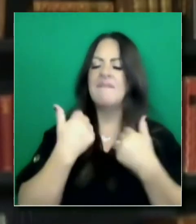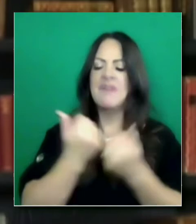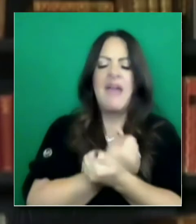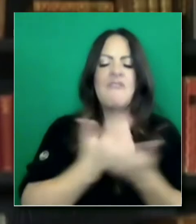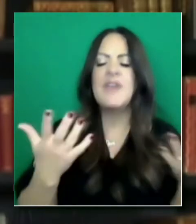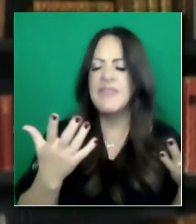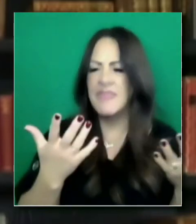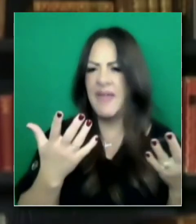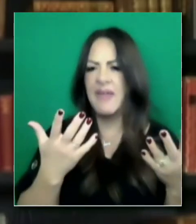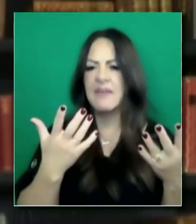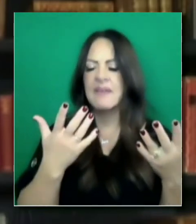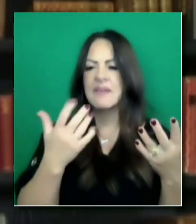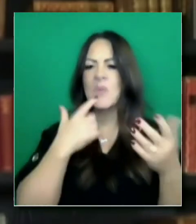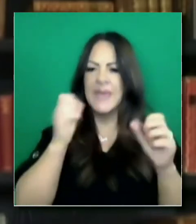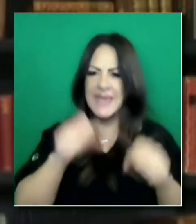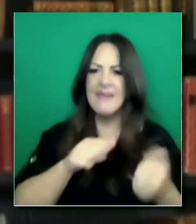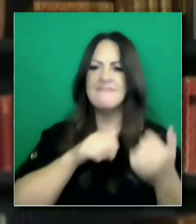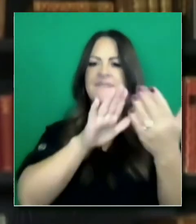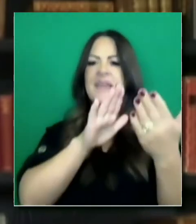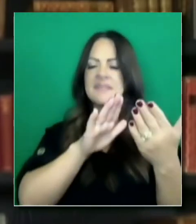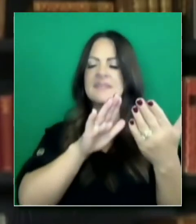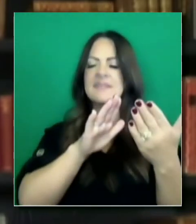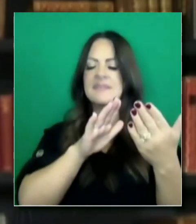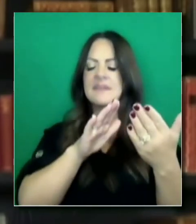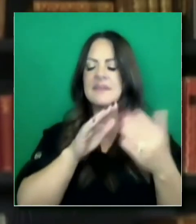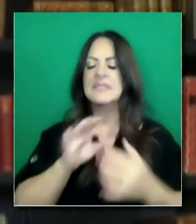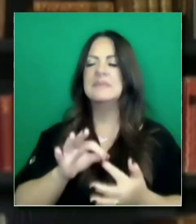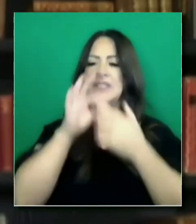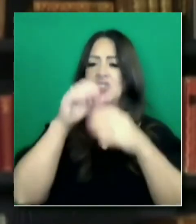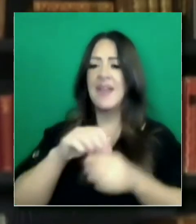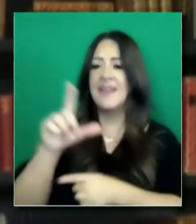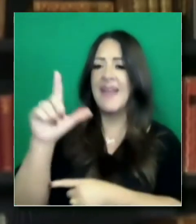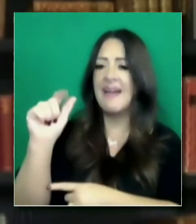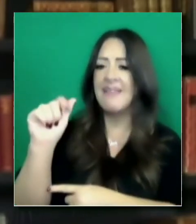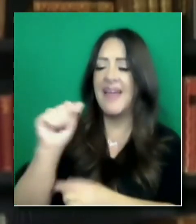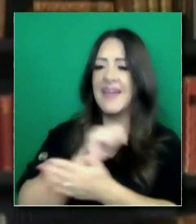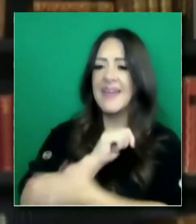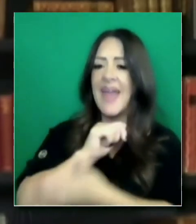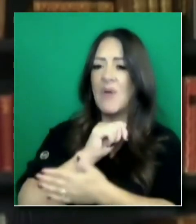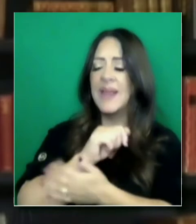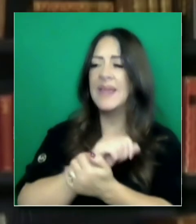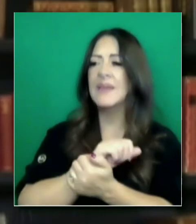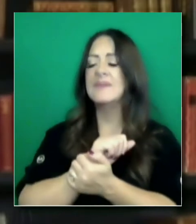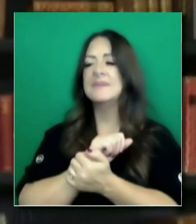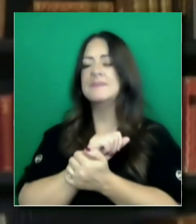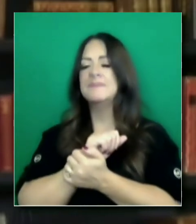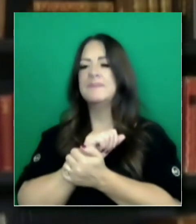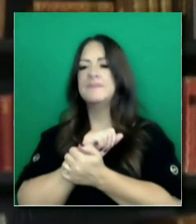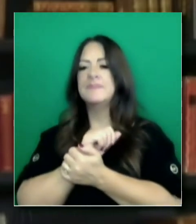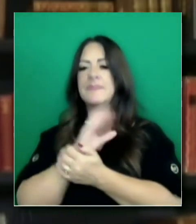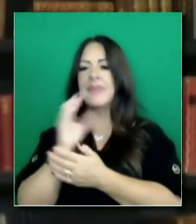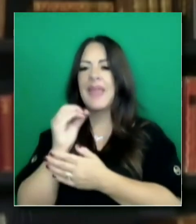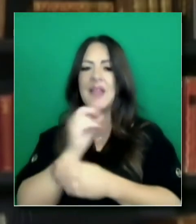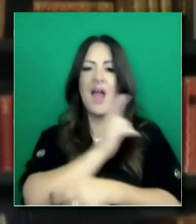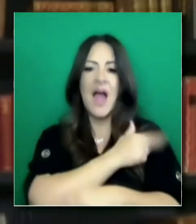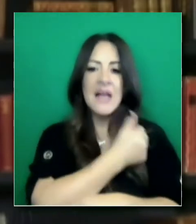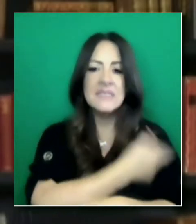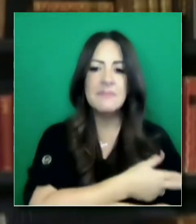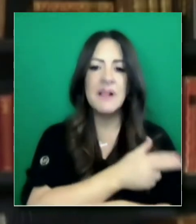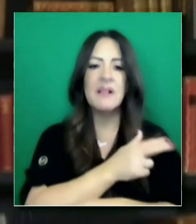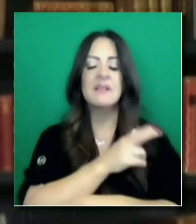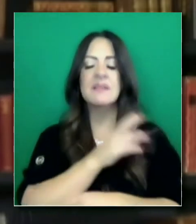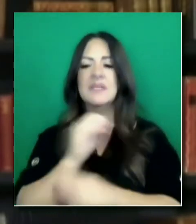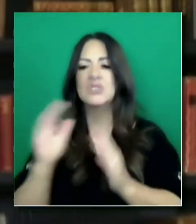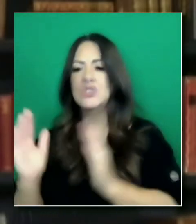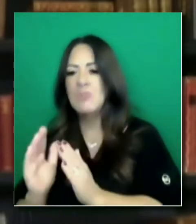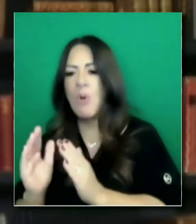inserting in LA County in particular, and looking at load capacity between hospitals, not just systems, not just within